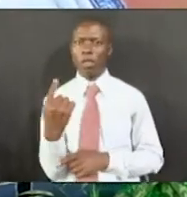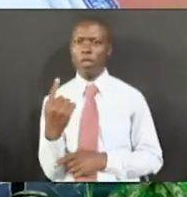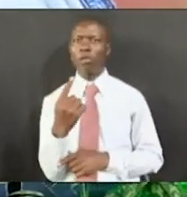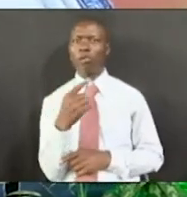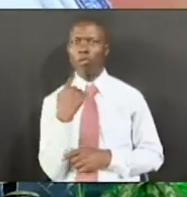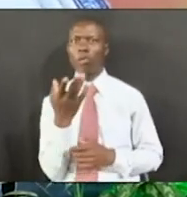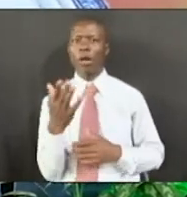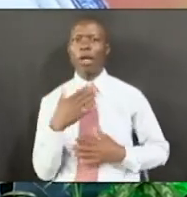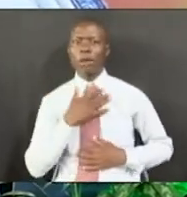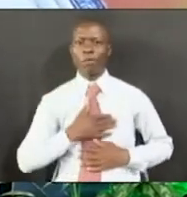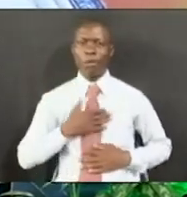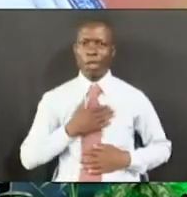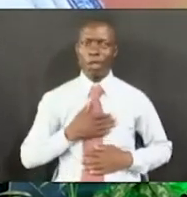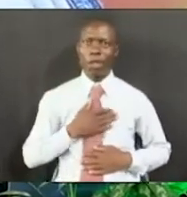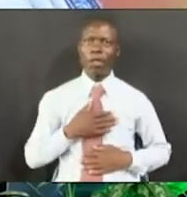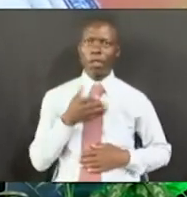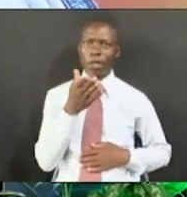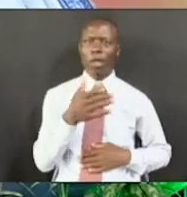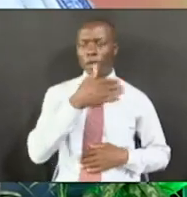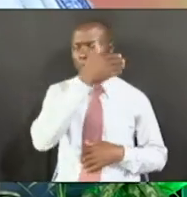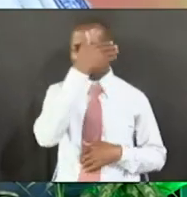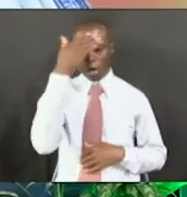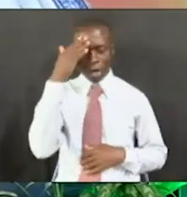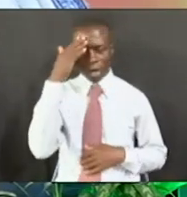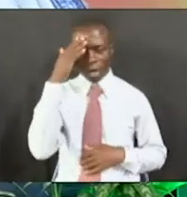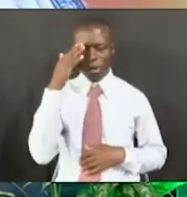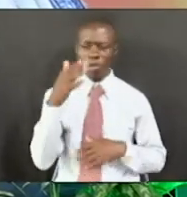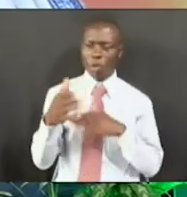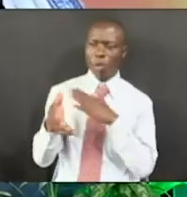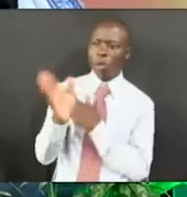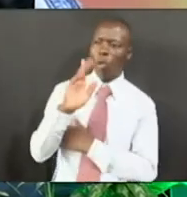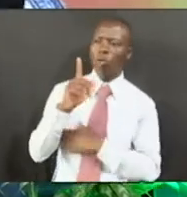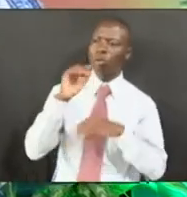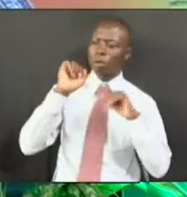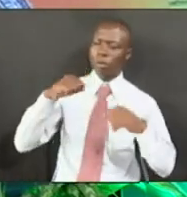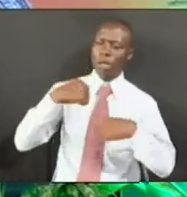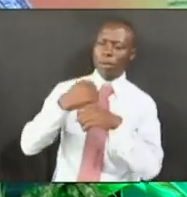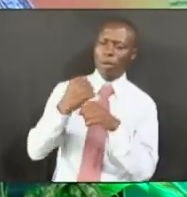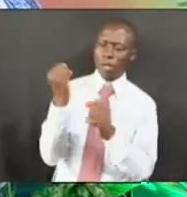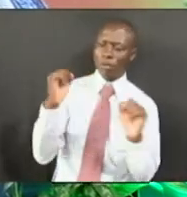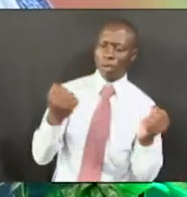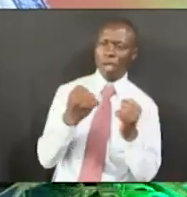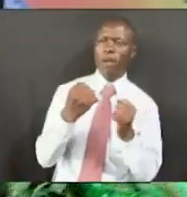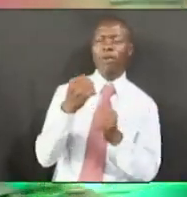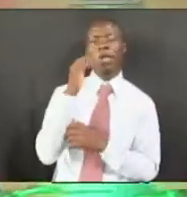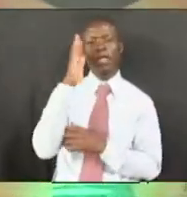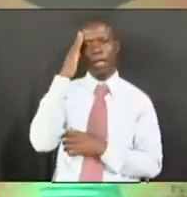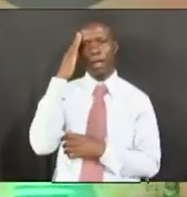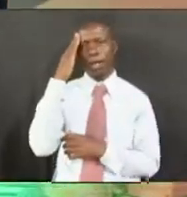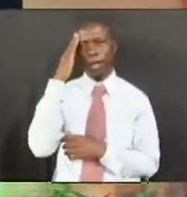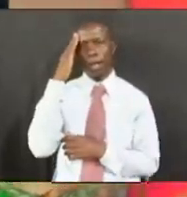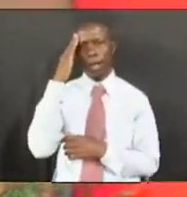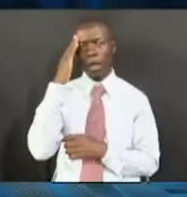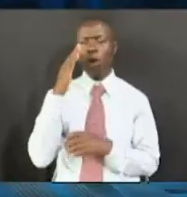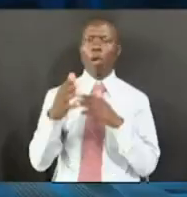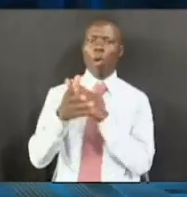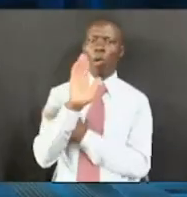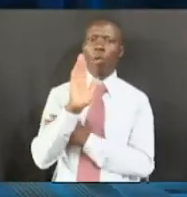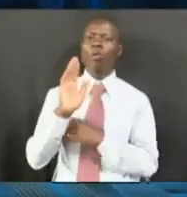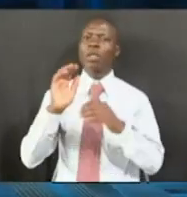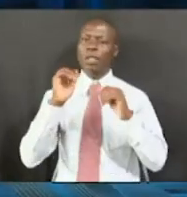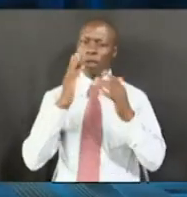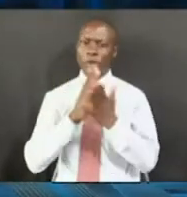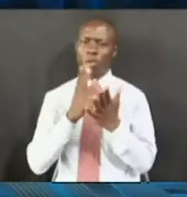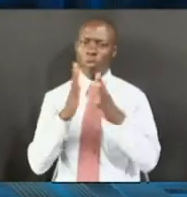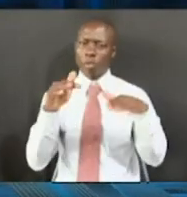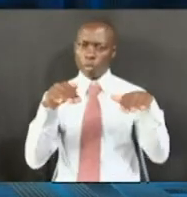was pleasing in their own eyes. They forgot the God who was able to make things right. God was looking for a man in the